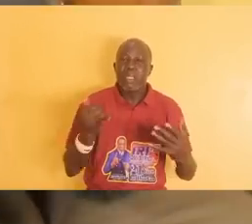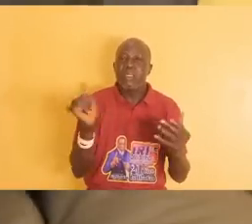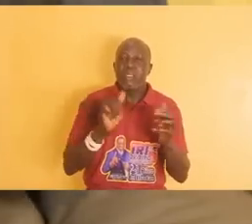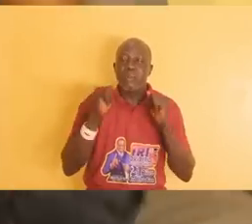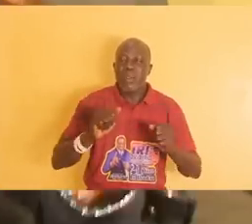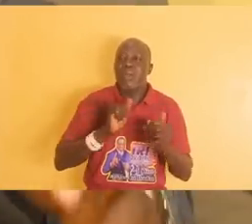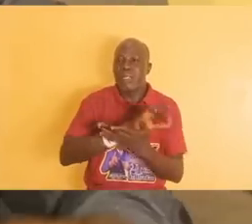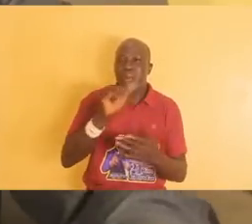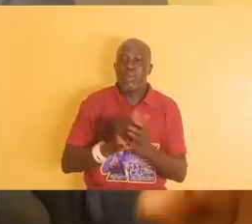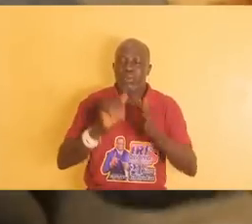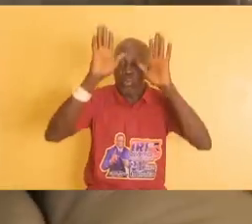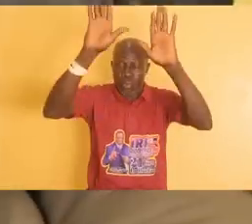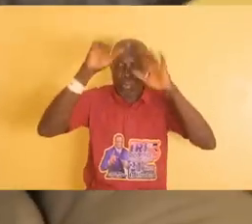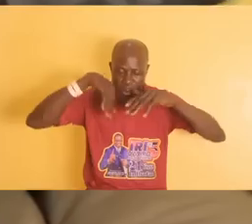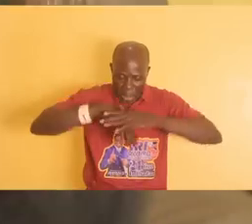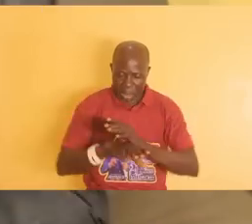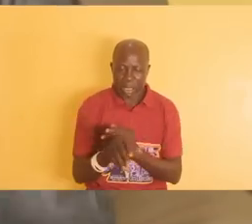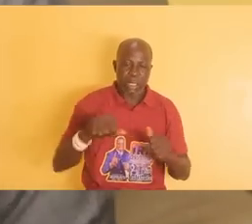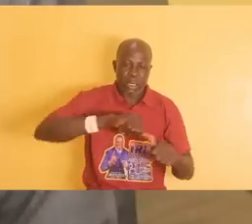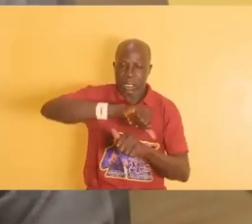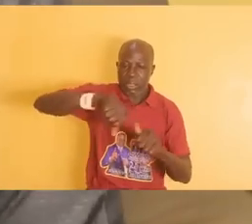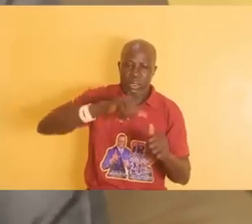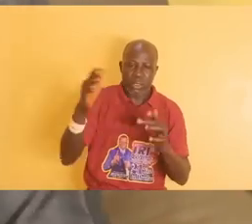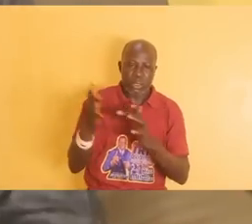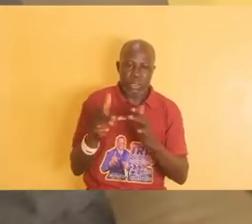The power that one miracle. Oh, God, no, royal.